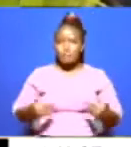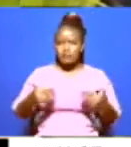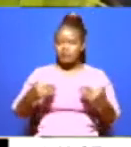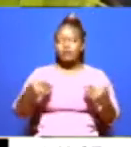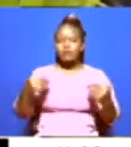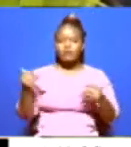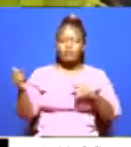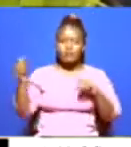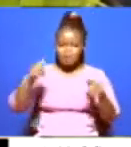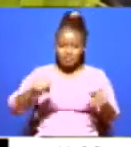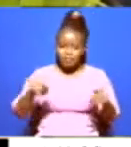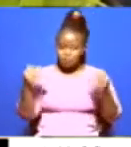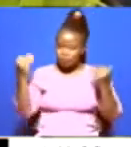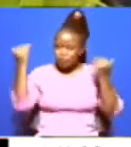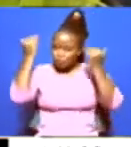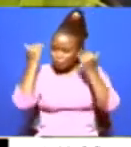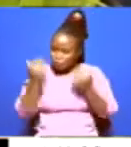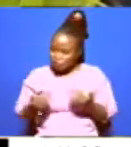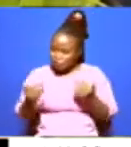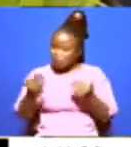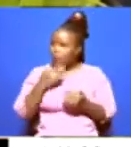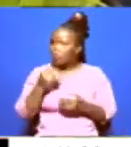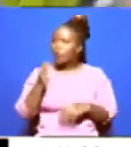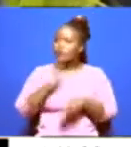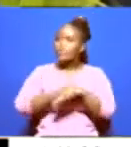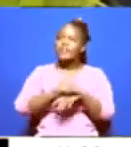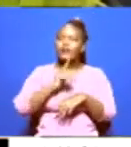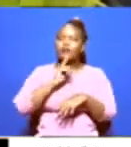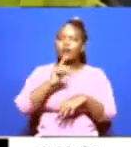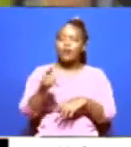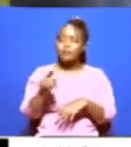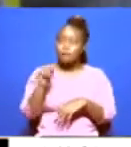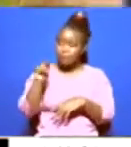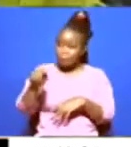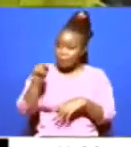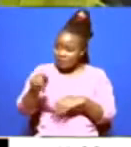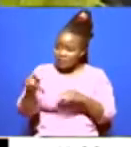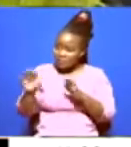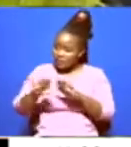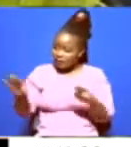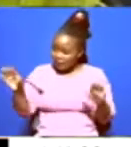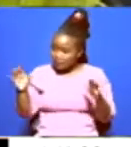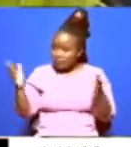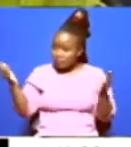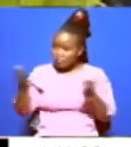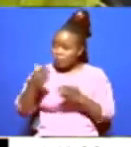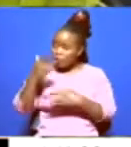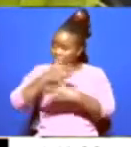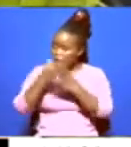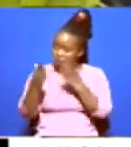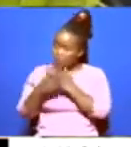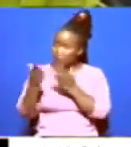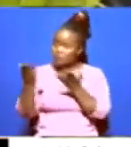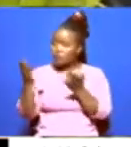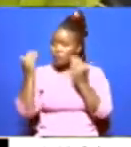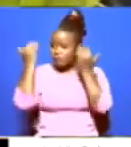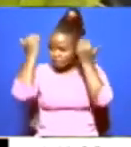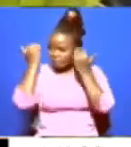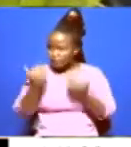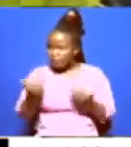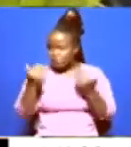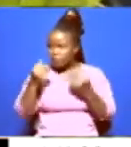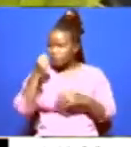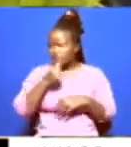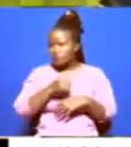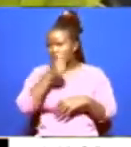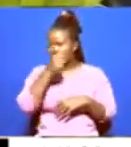justice to seek an order that this land where this court is private land. I'm like, but you have taken